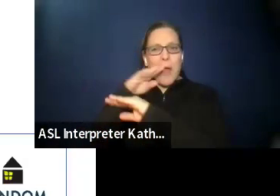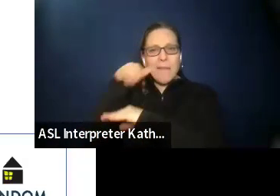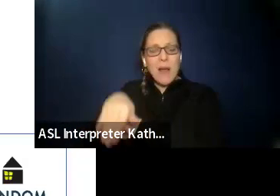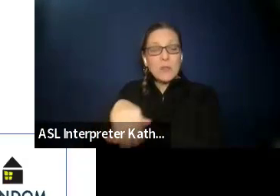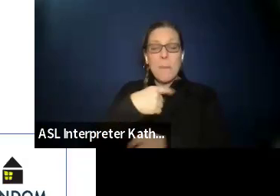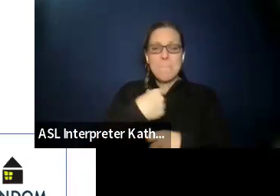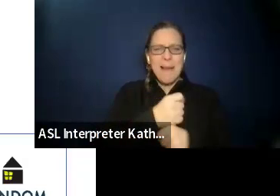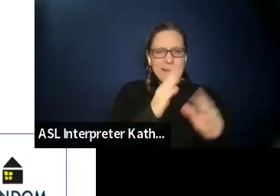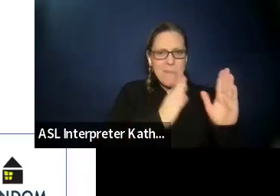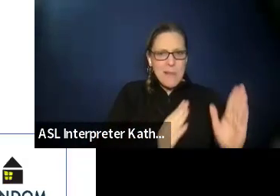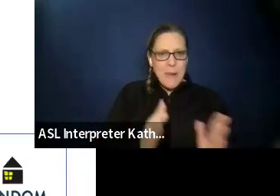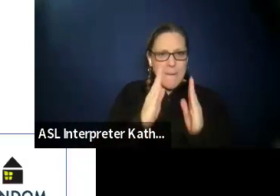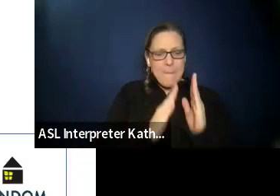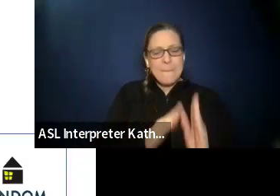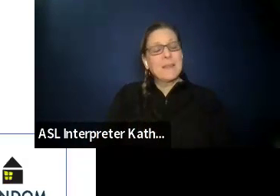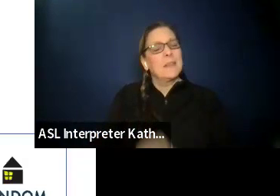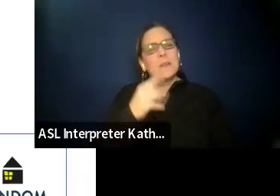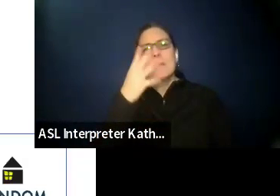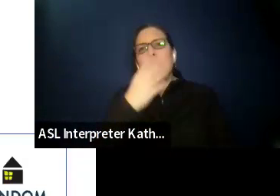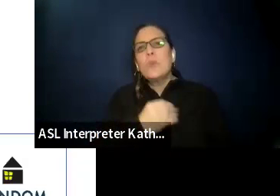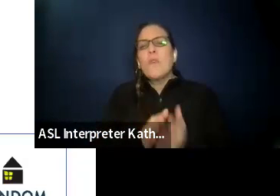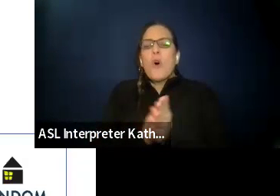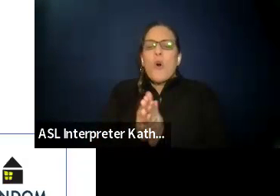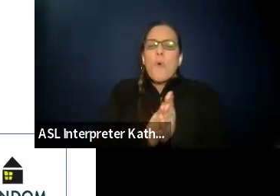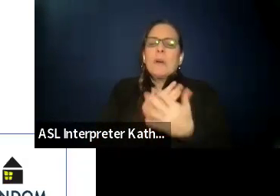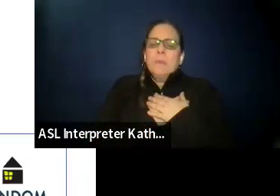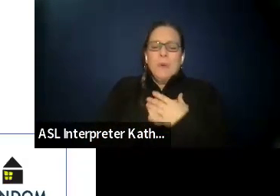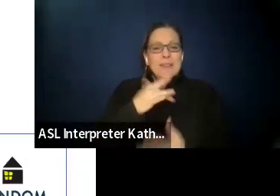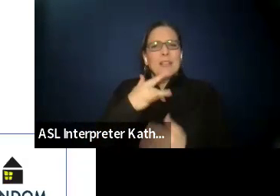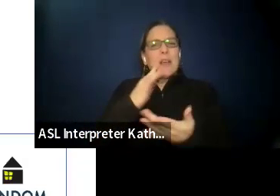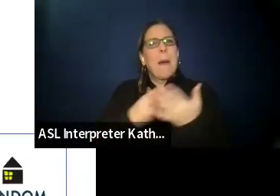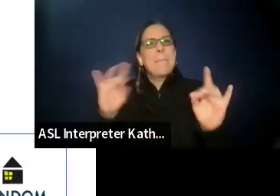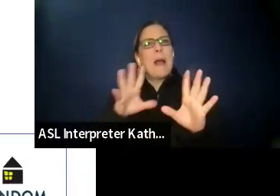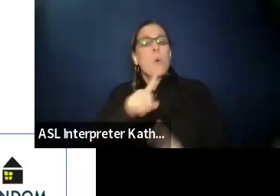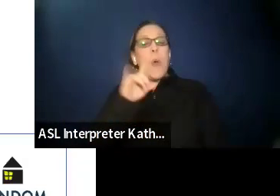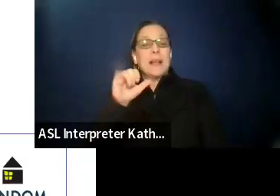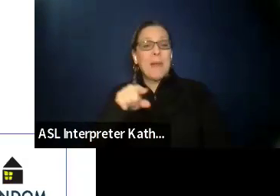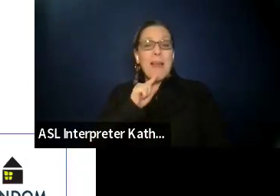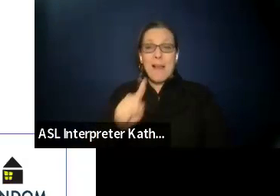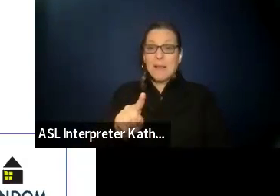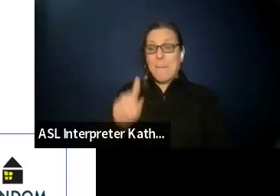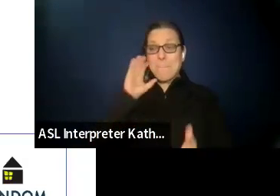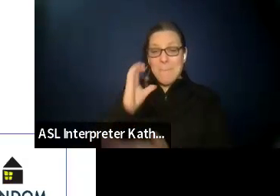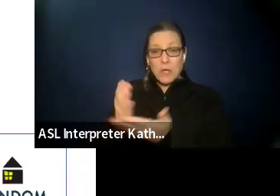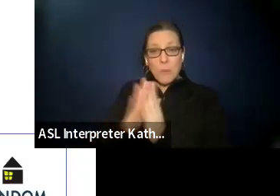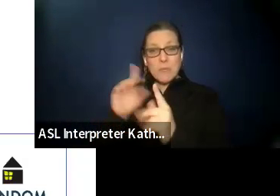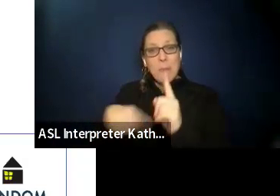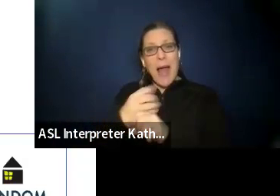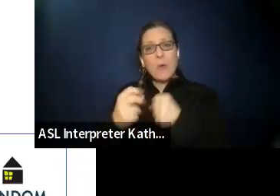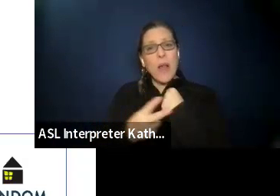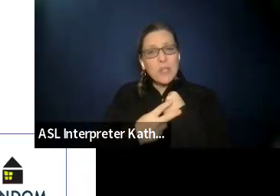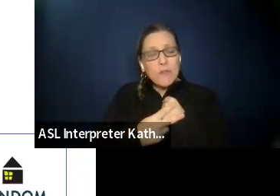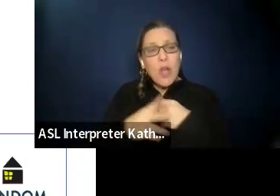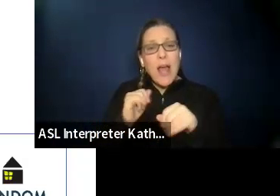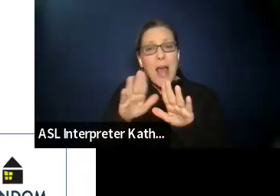plan. Unbearably beautiful and moving, with a touch of magical realism, here is a wordless picture book about conservation